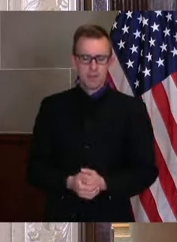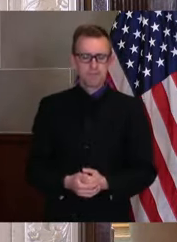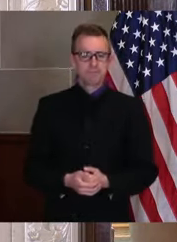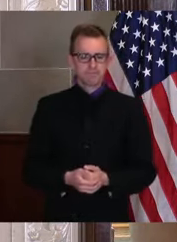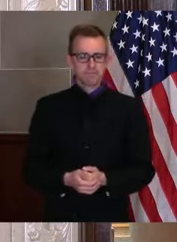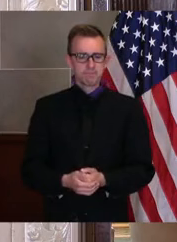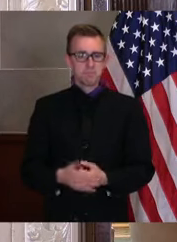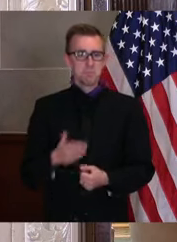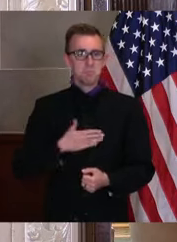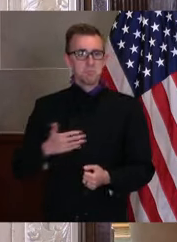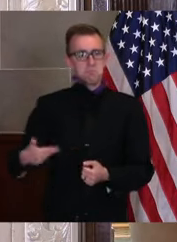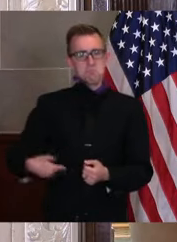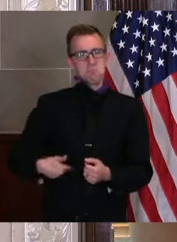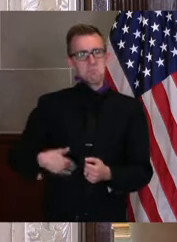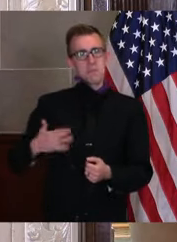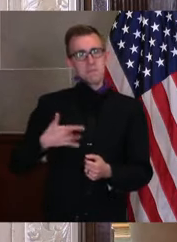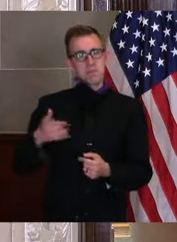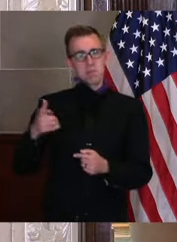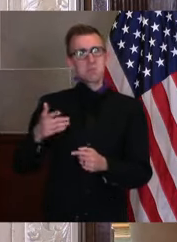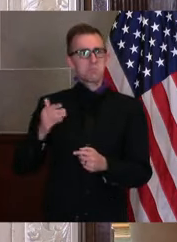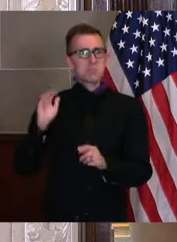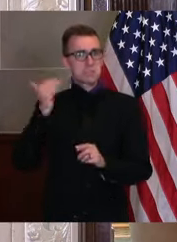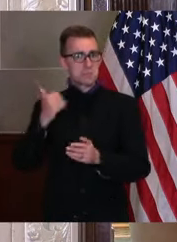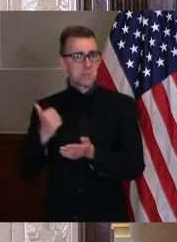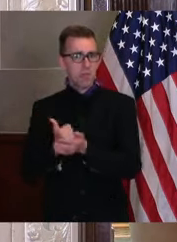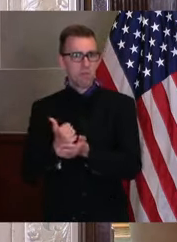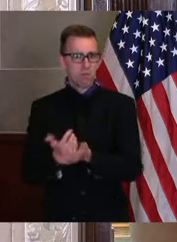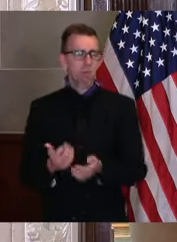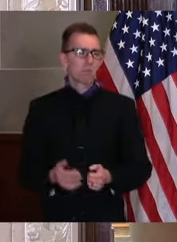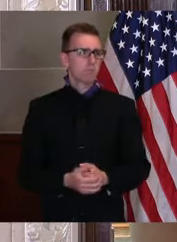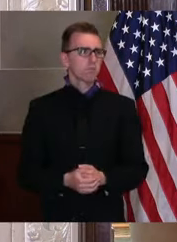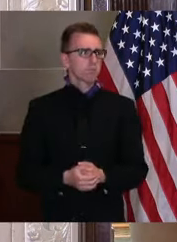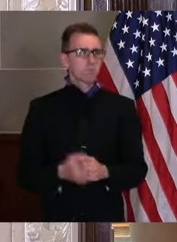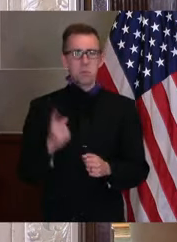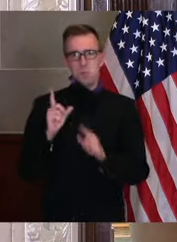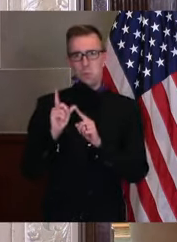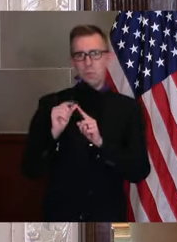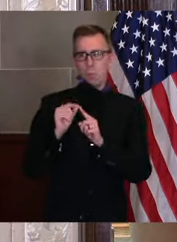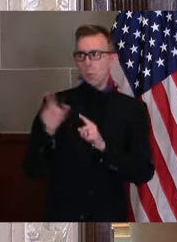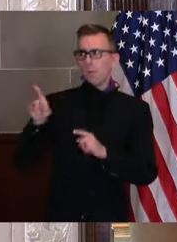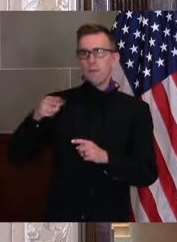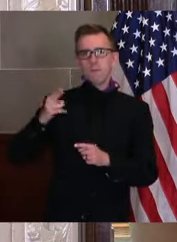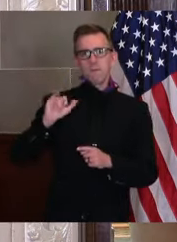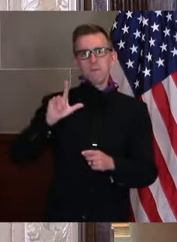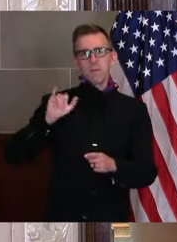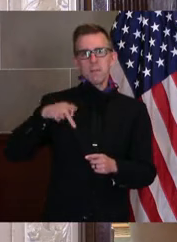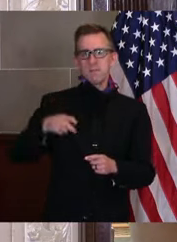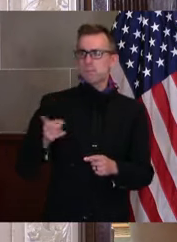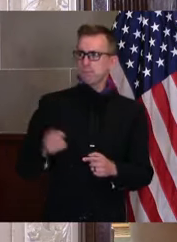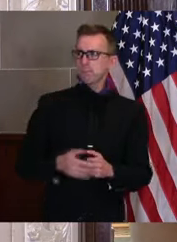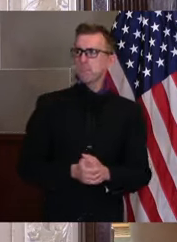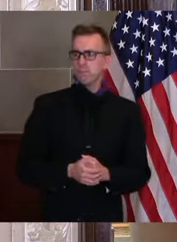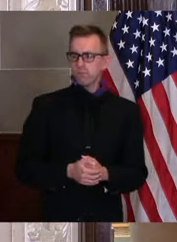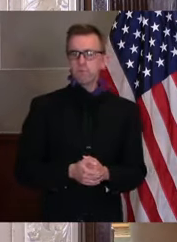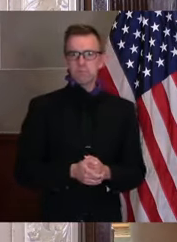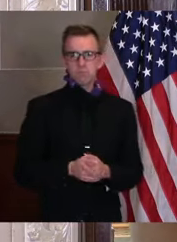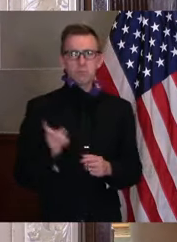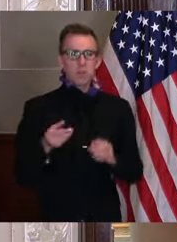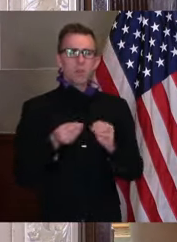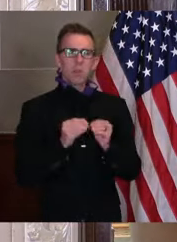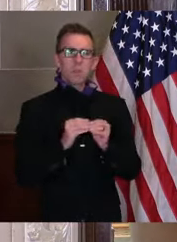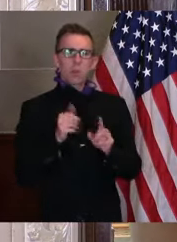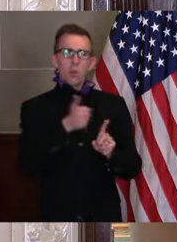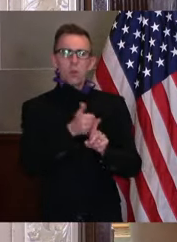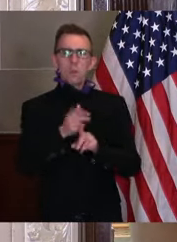My sense is from talking to people, they think it's helpful. I will take one more, Philip. So if you add together the number of people who've